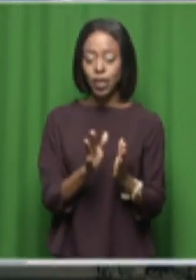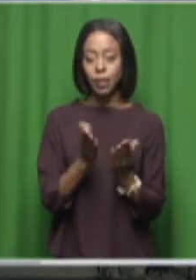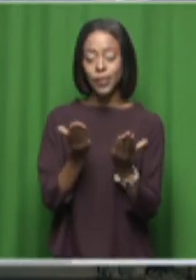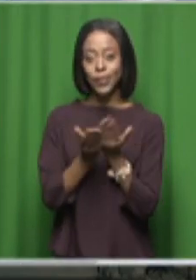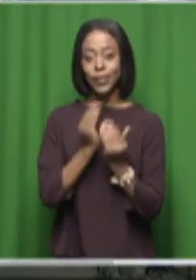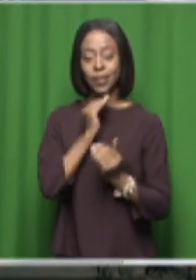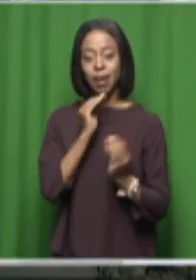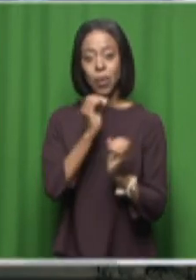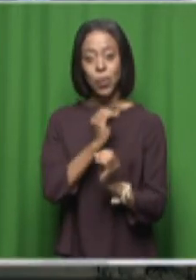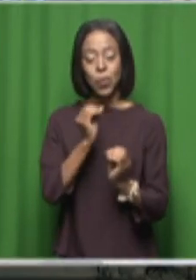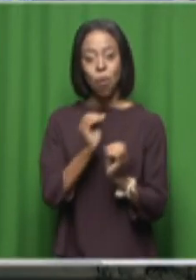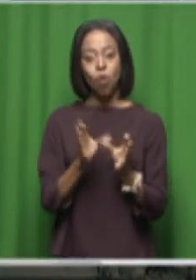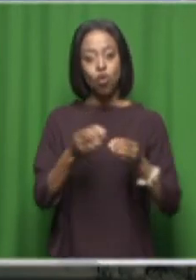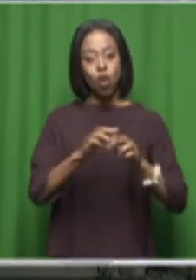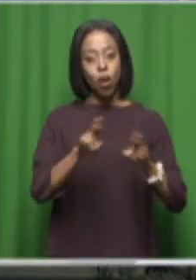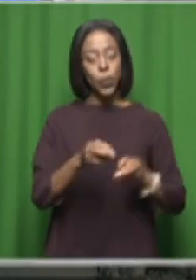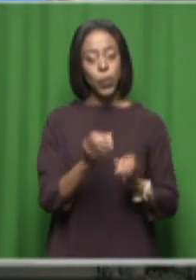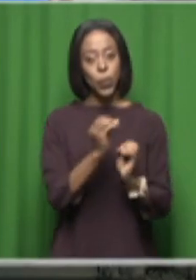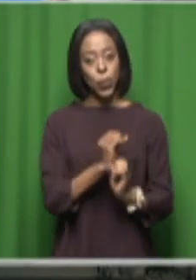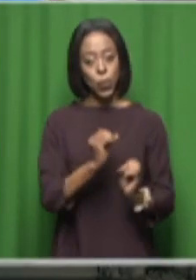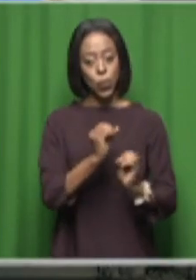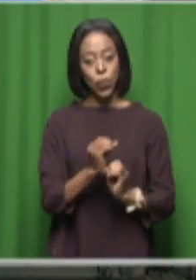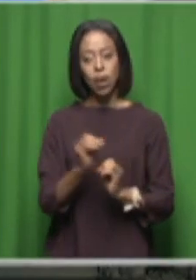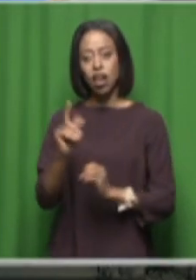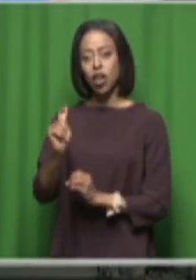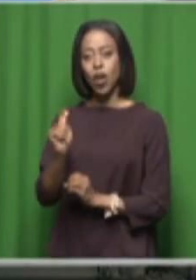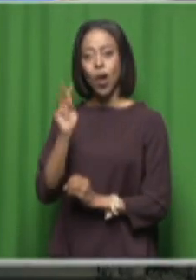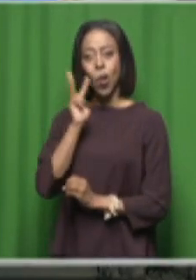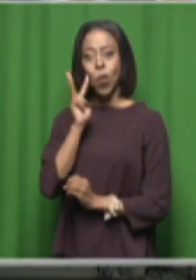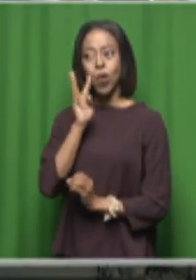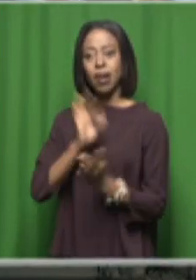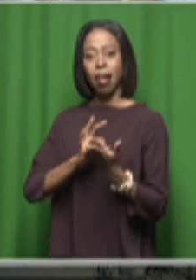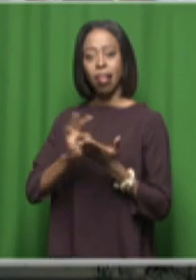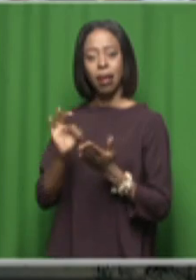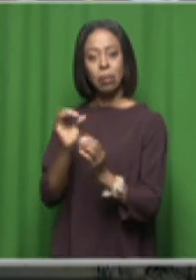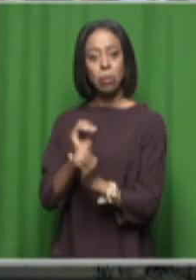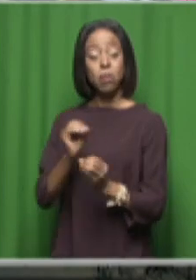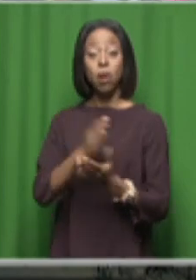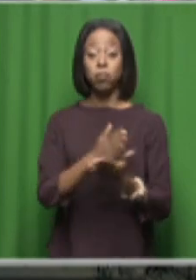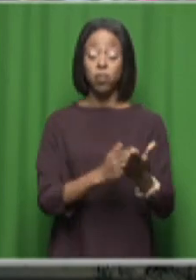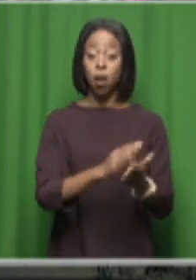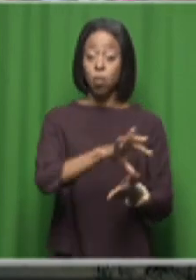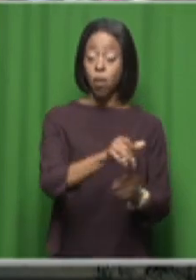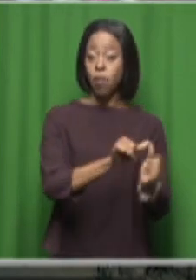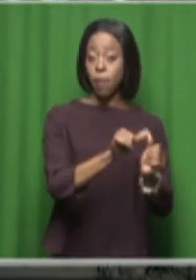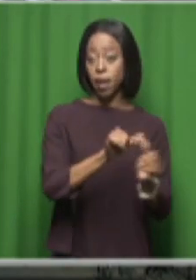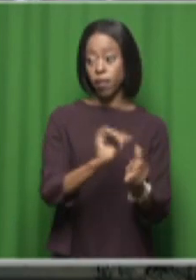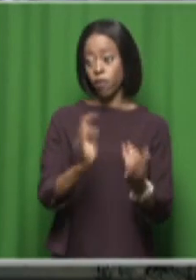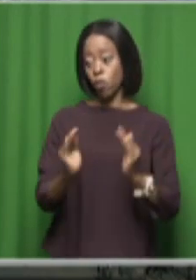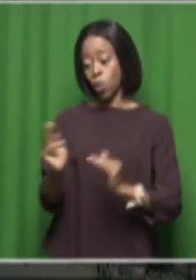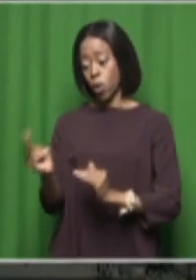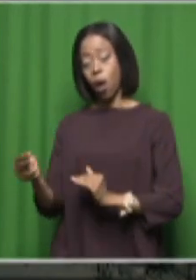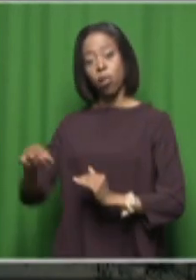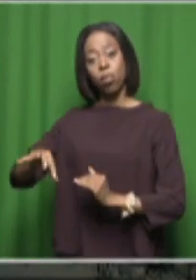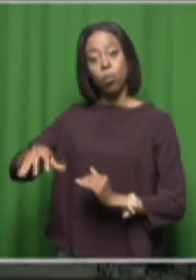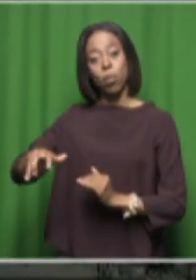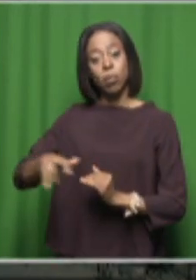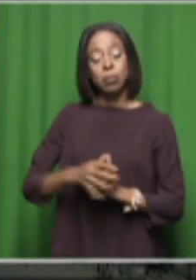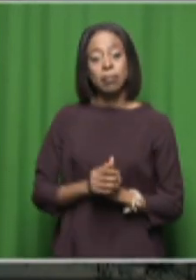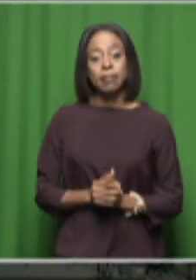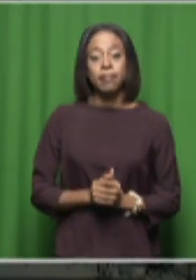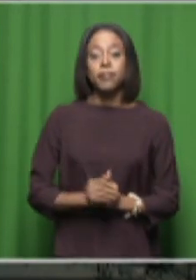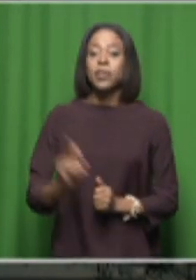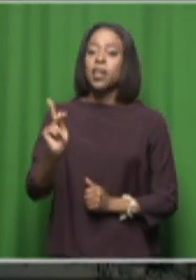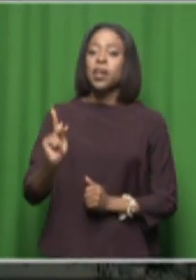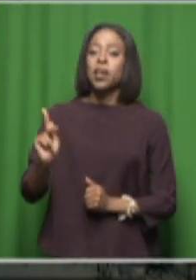issues across the different provinces, with some provinces doing a lot better as compared to the others. Kimberley, as far